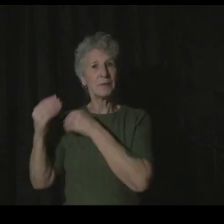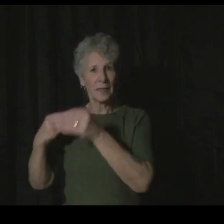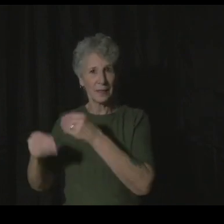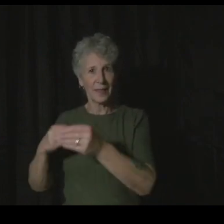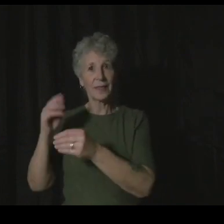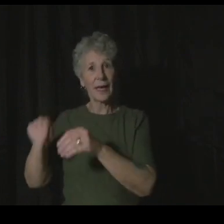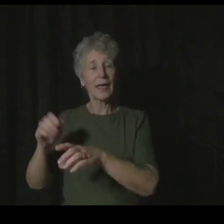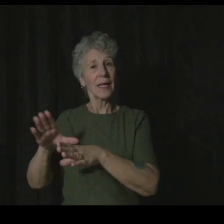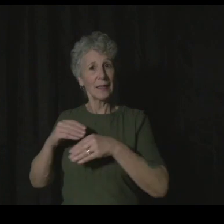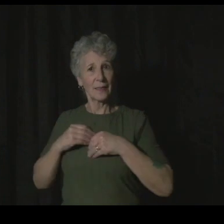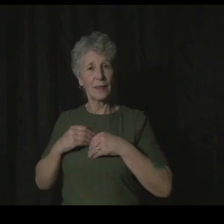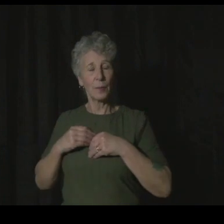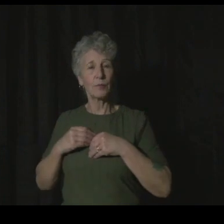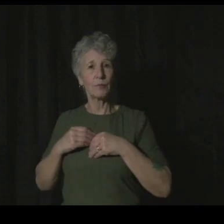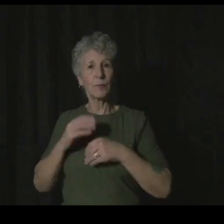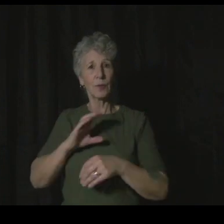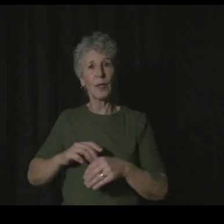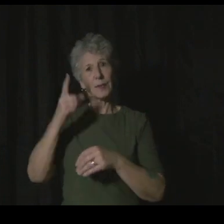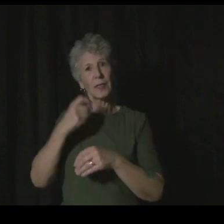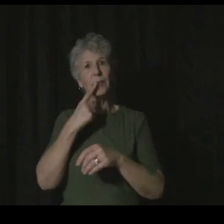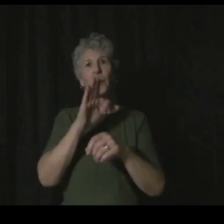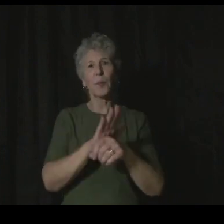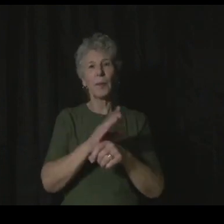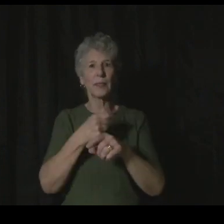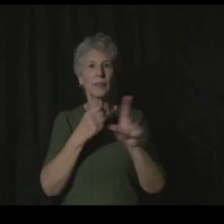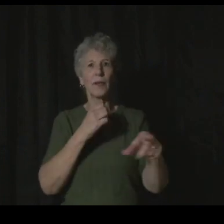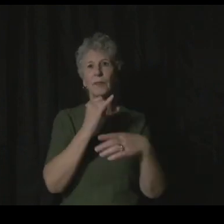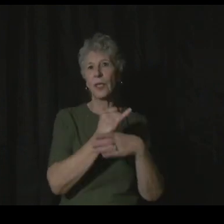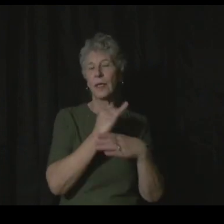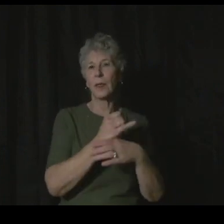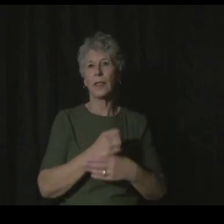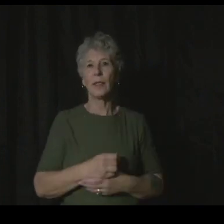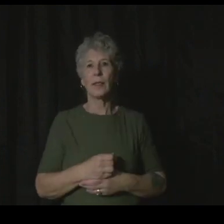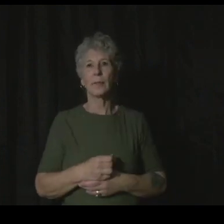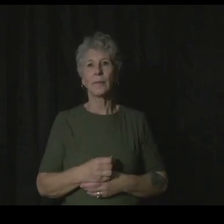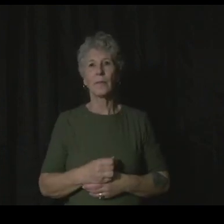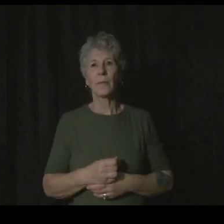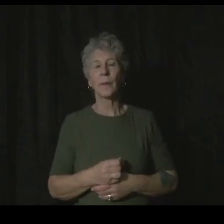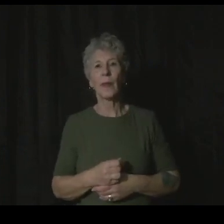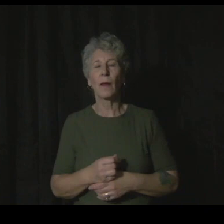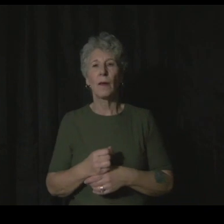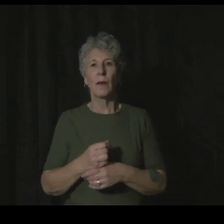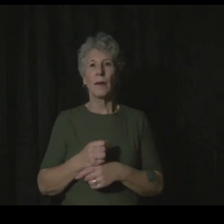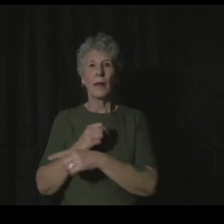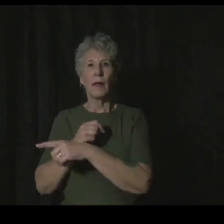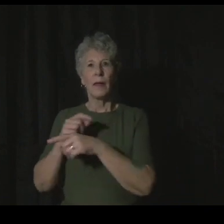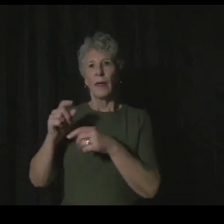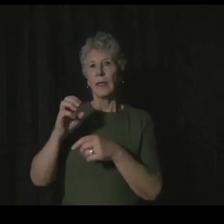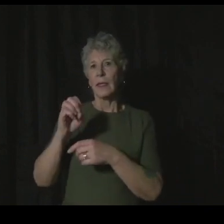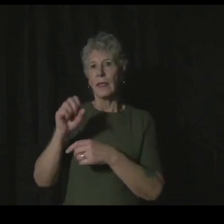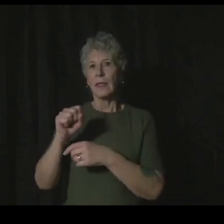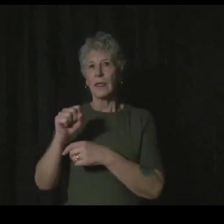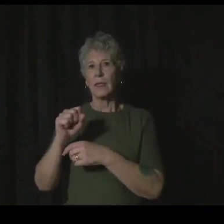the promises of Jacob. Do you get it? We're not saying that everybody in Esau isn't saved. We're saying they just weren't the ones who